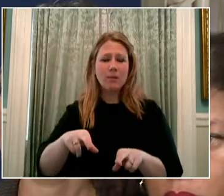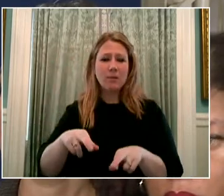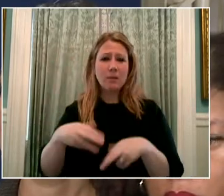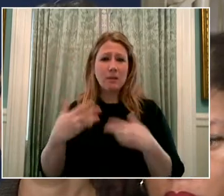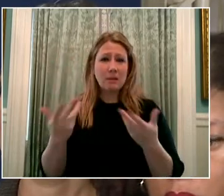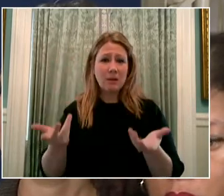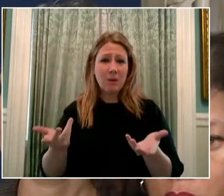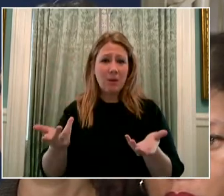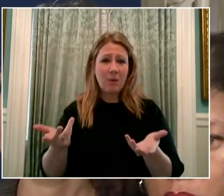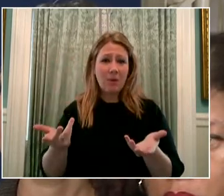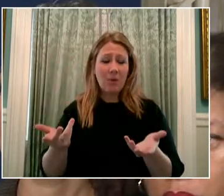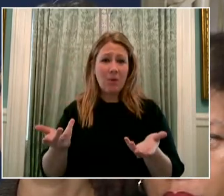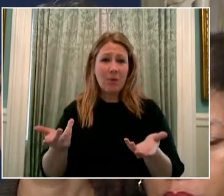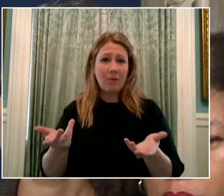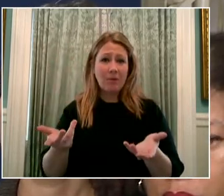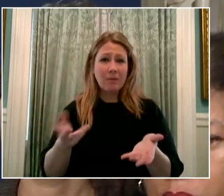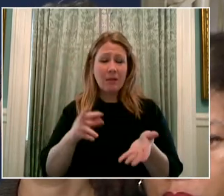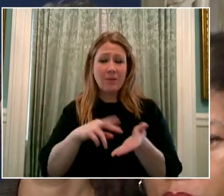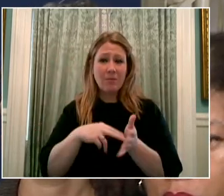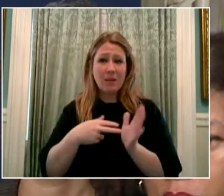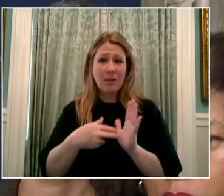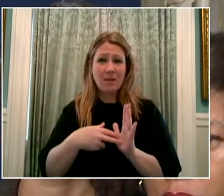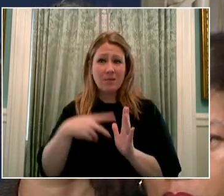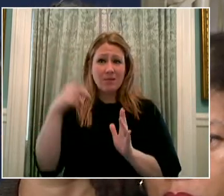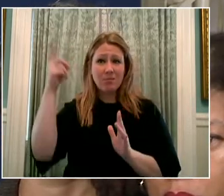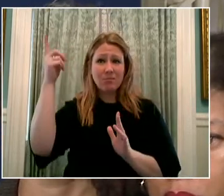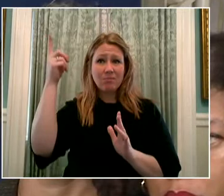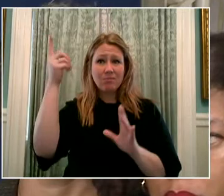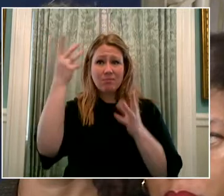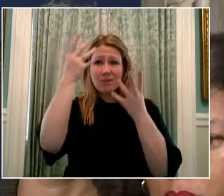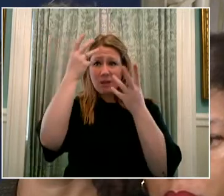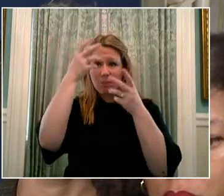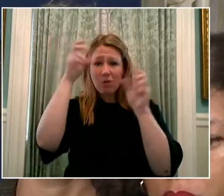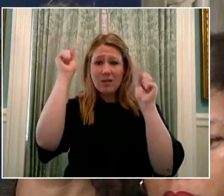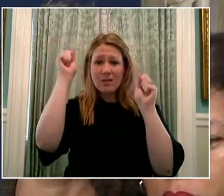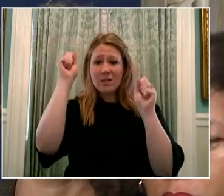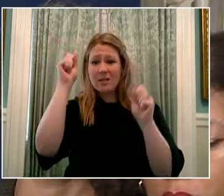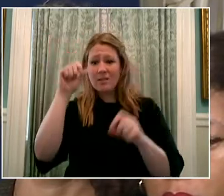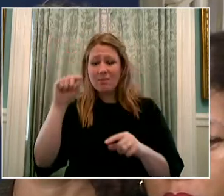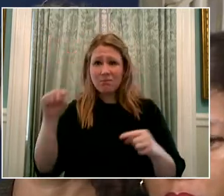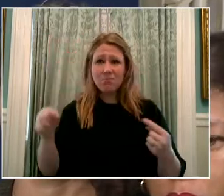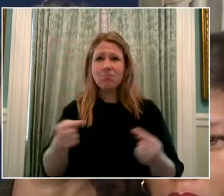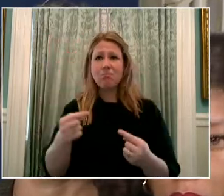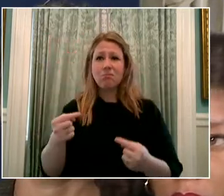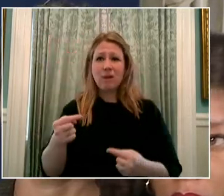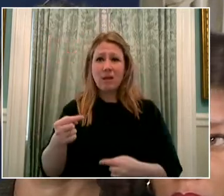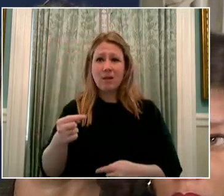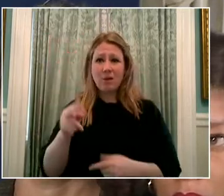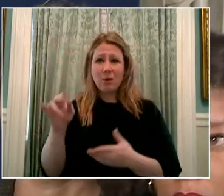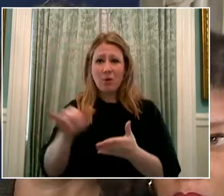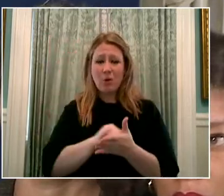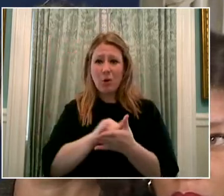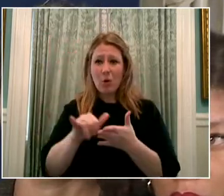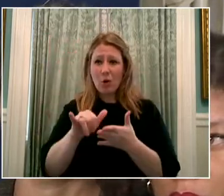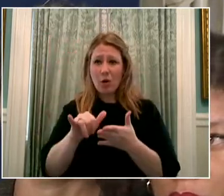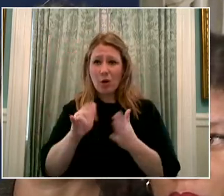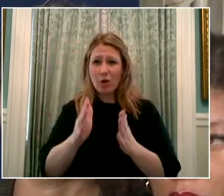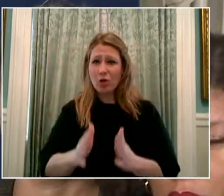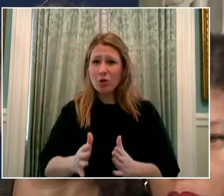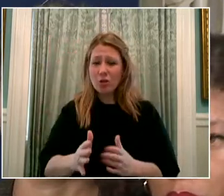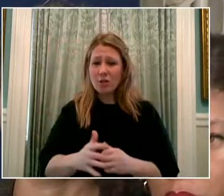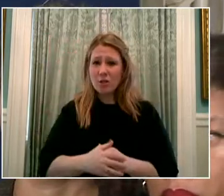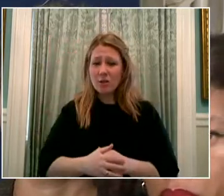eye like New Yorkers, his finger in the eye of New Yorkers? Well, it's a combination. It's a combination. There's